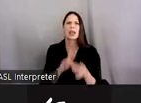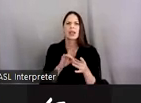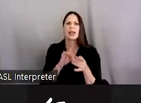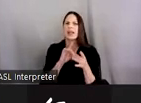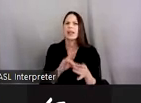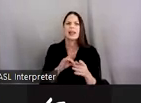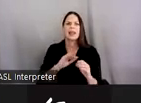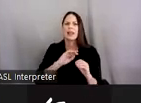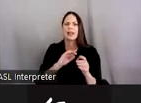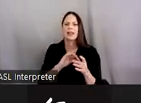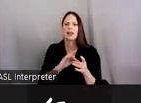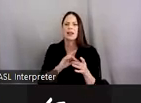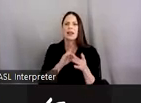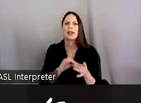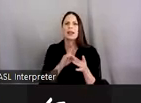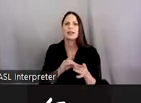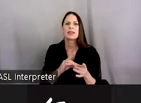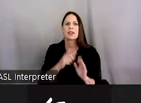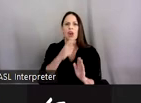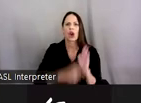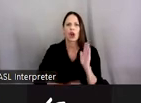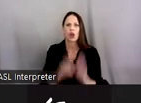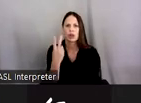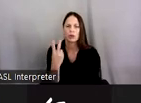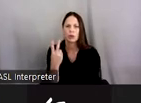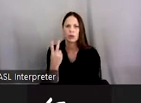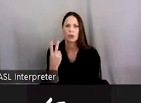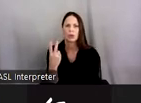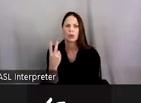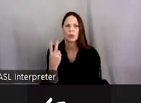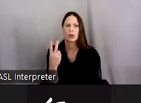I think it was Article 2,